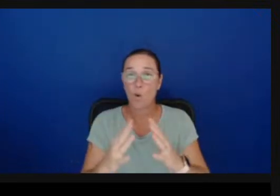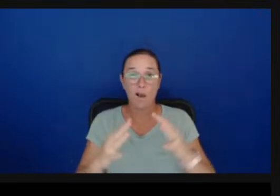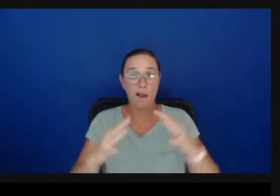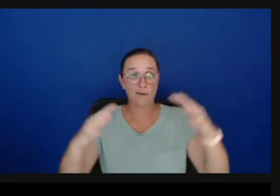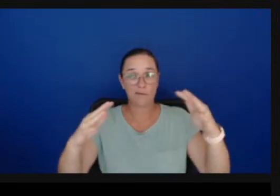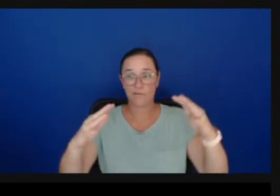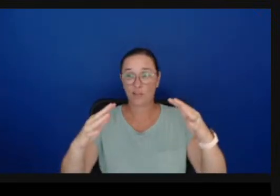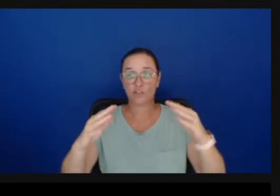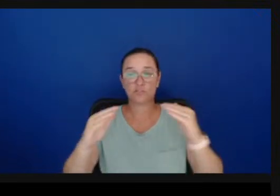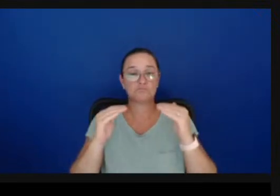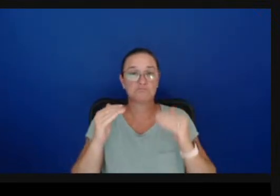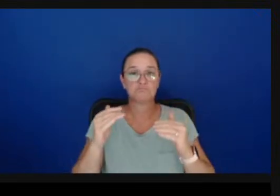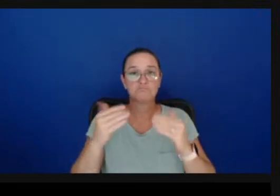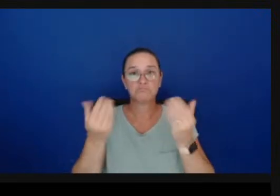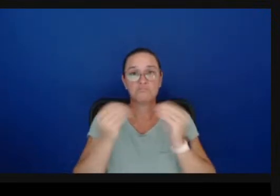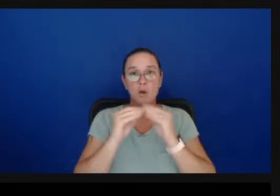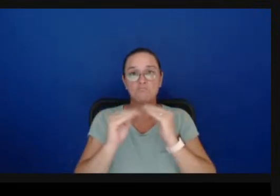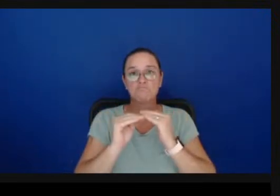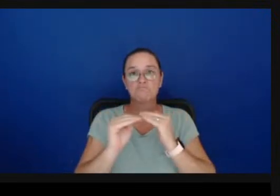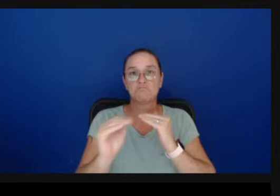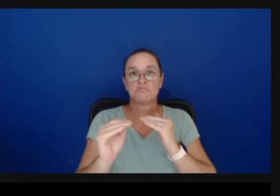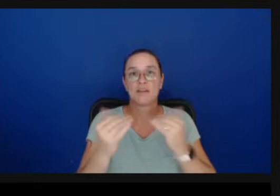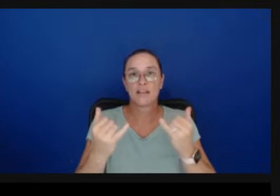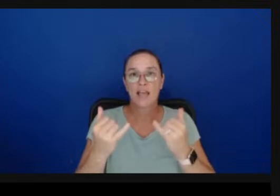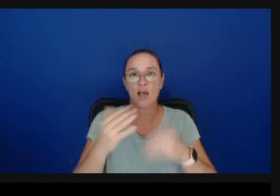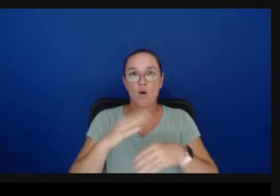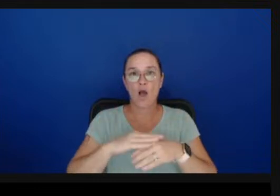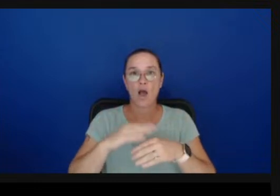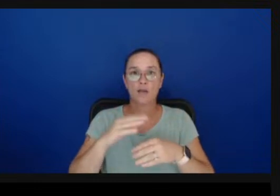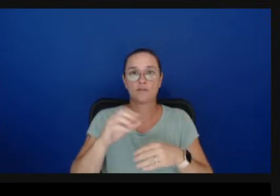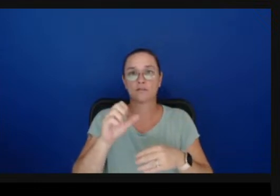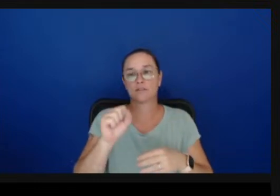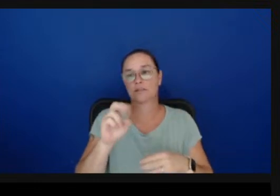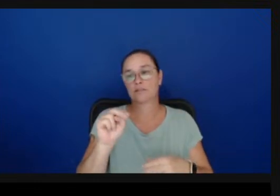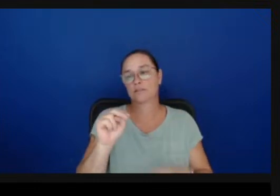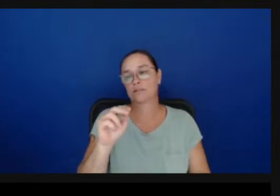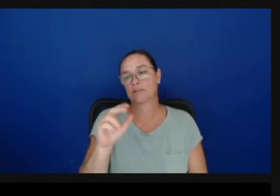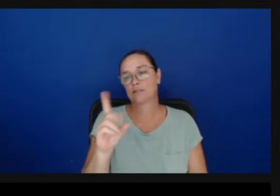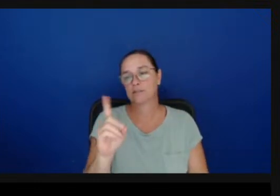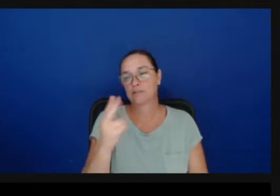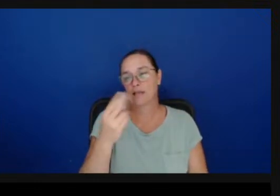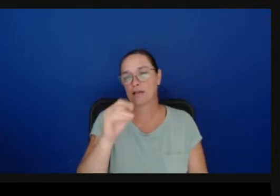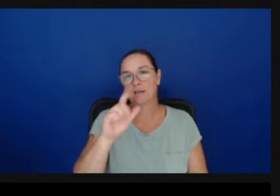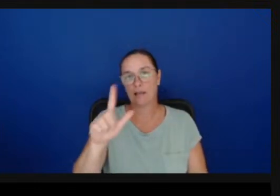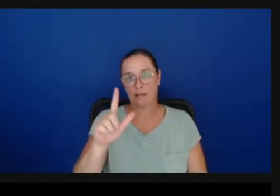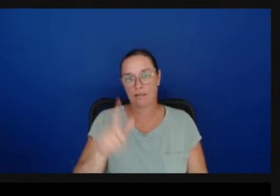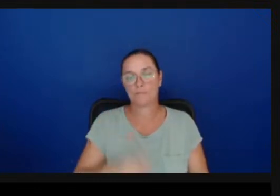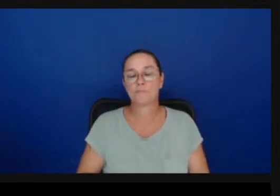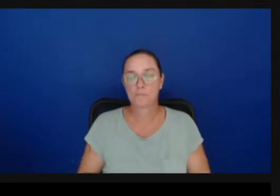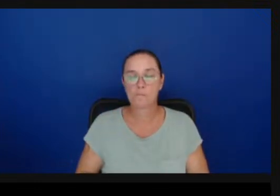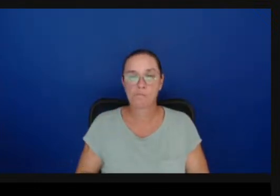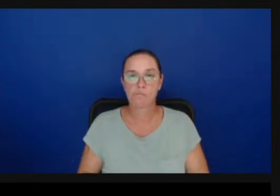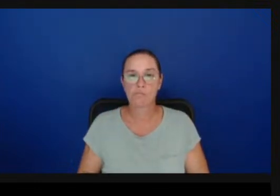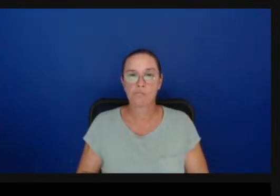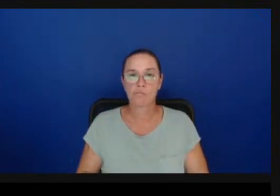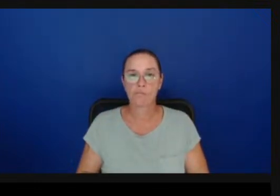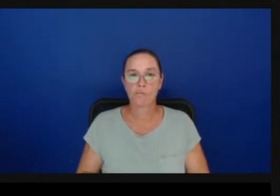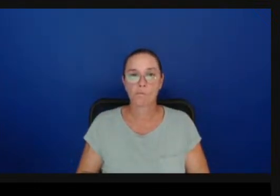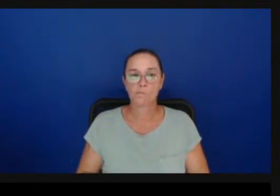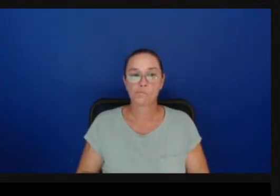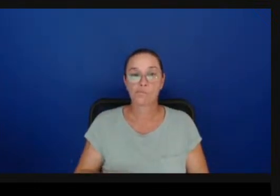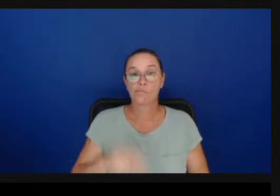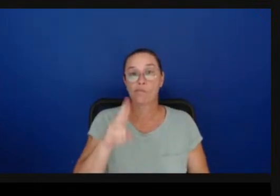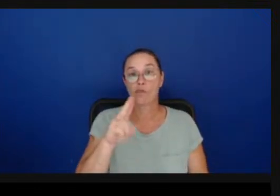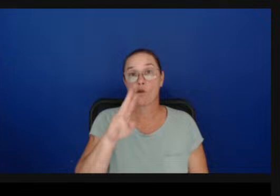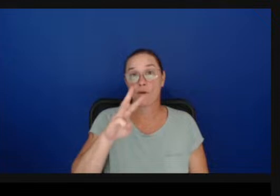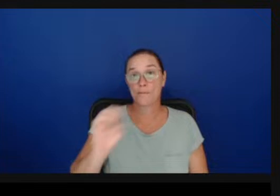ongoing on this south in the sandhill tilt meter site. But if we go to the Uikahuna site and the